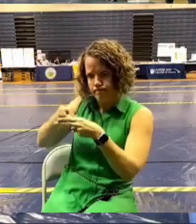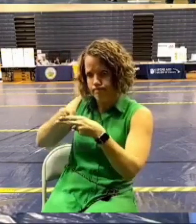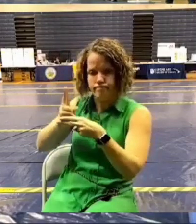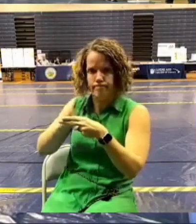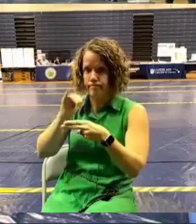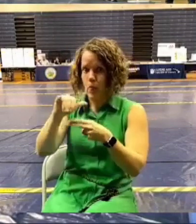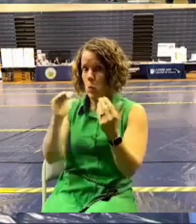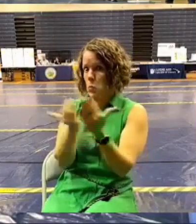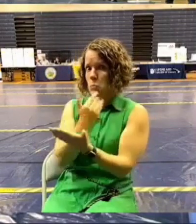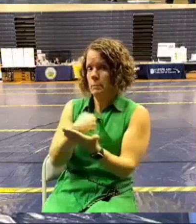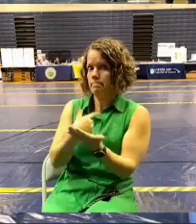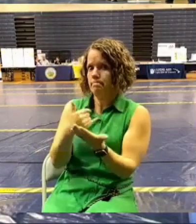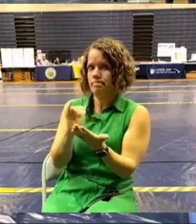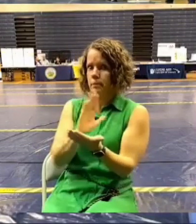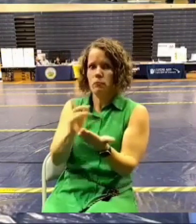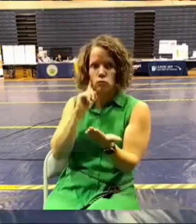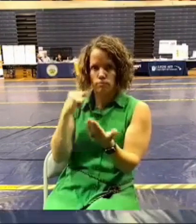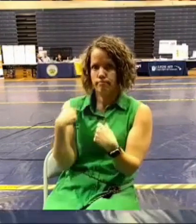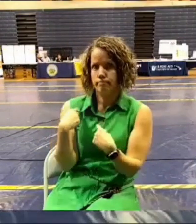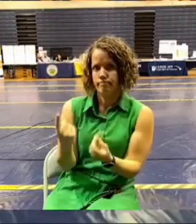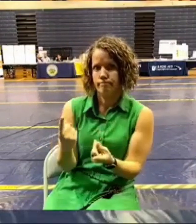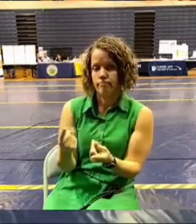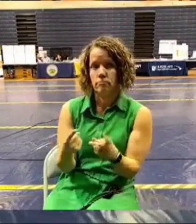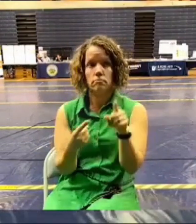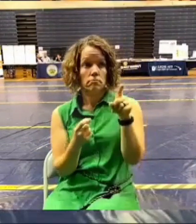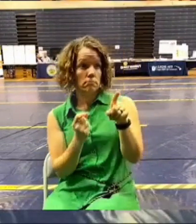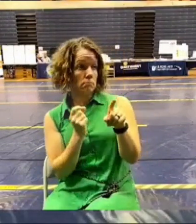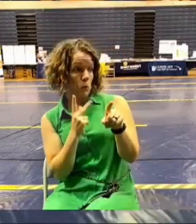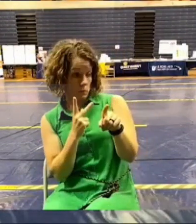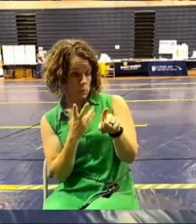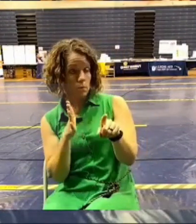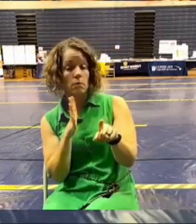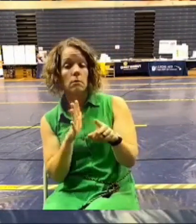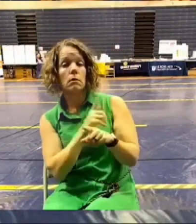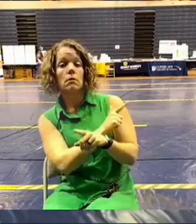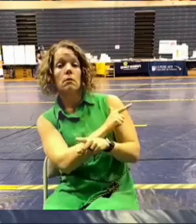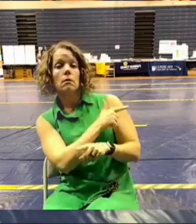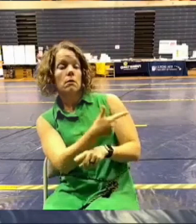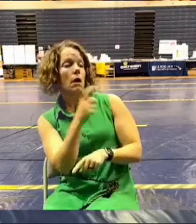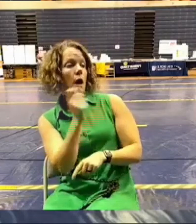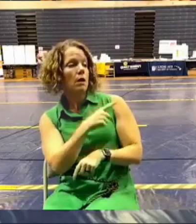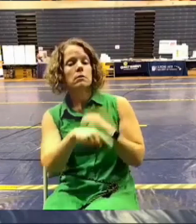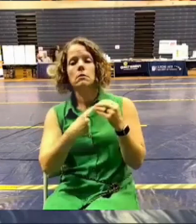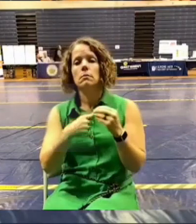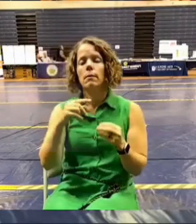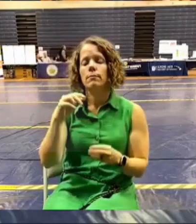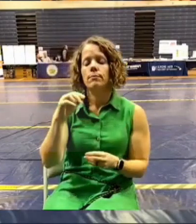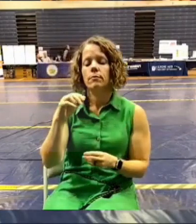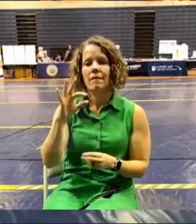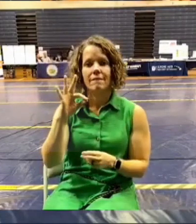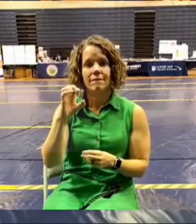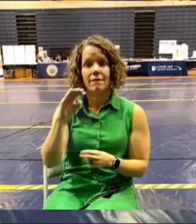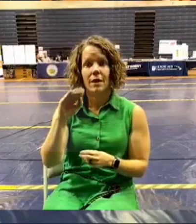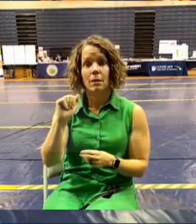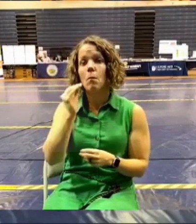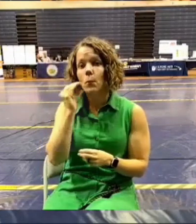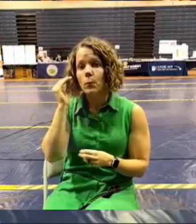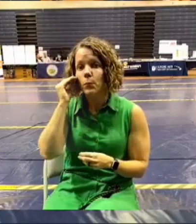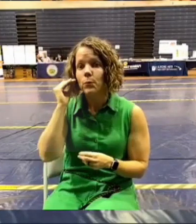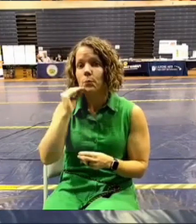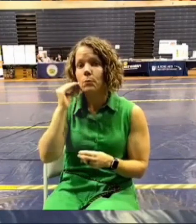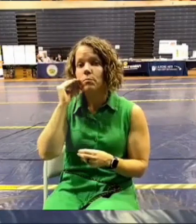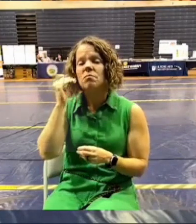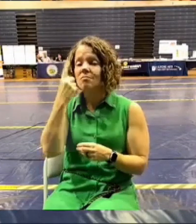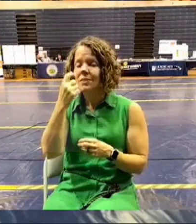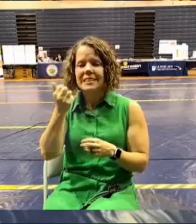No. Okay. Then the second question is for Archie in regards to the FEMA housing. Several people are already